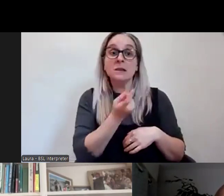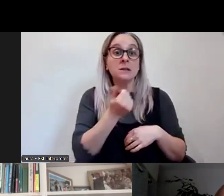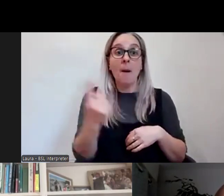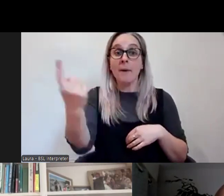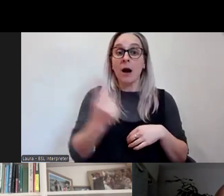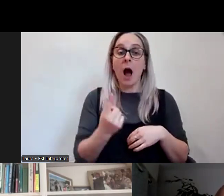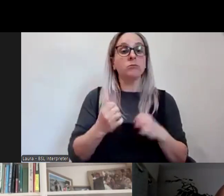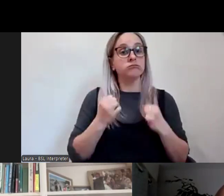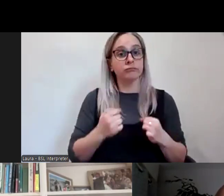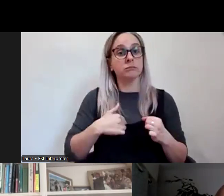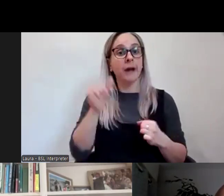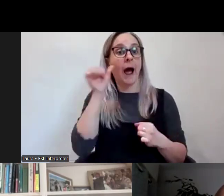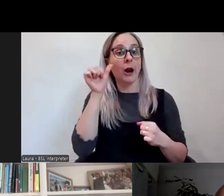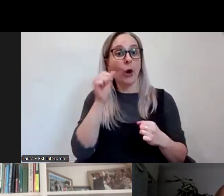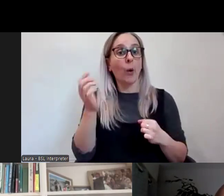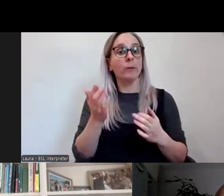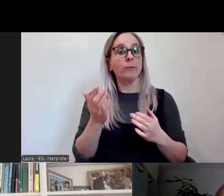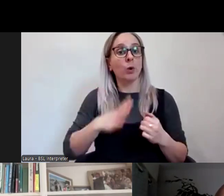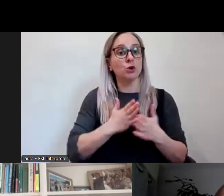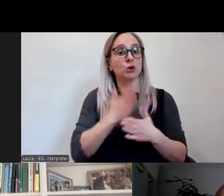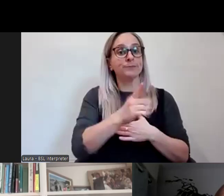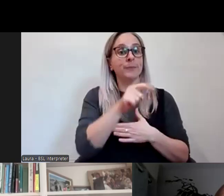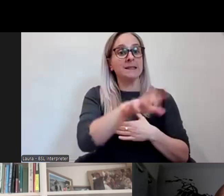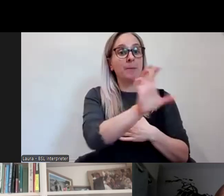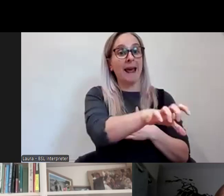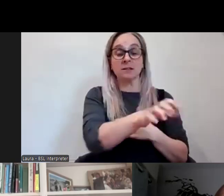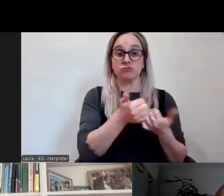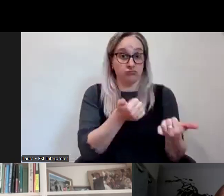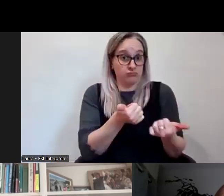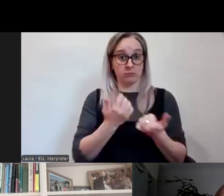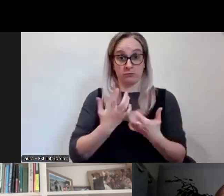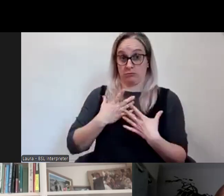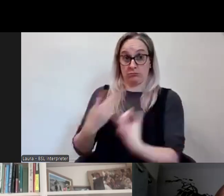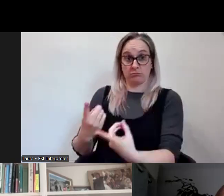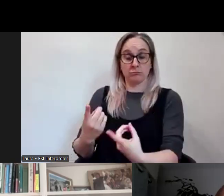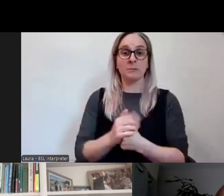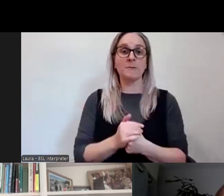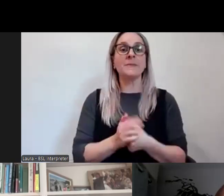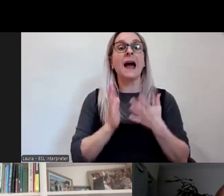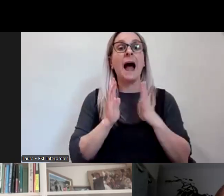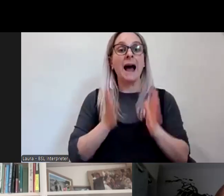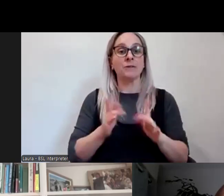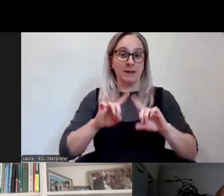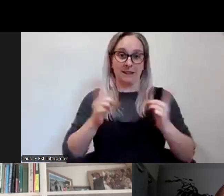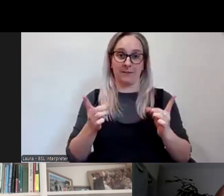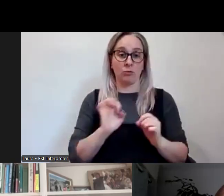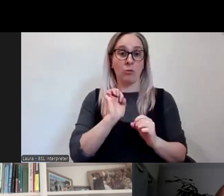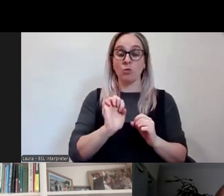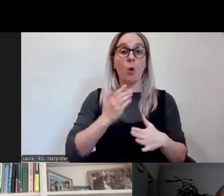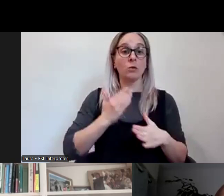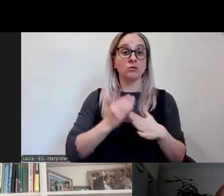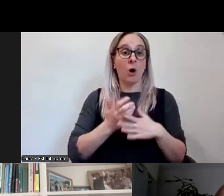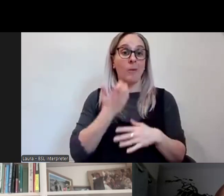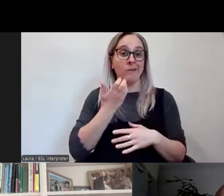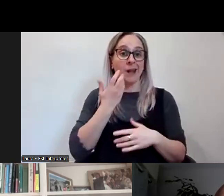they would like to be placed, and they will self-initiate that. It does need to be something that is different to your day job, though. You cannot